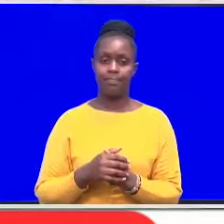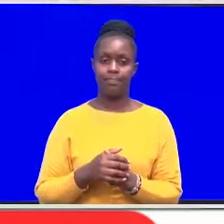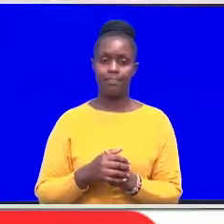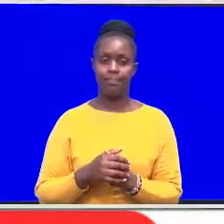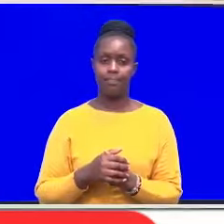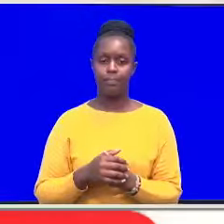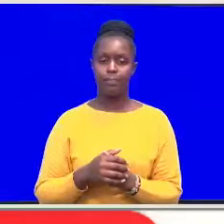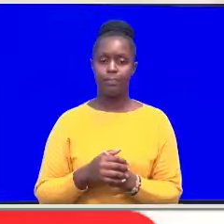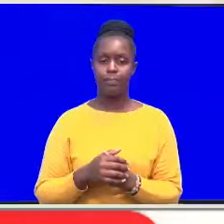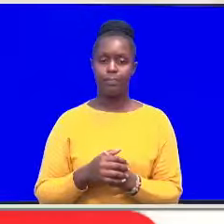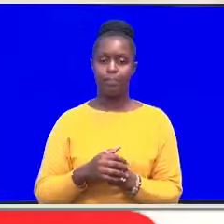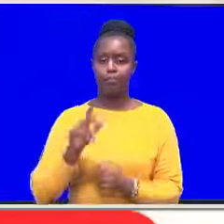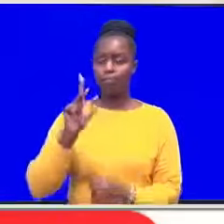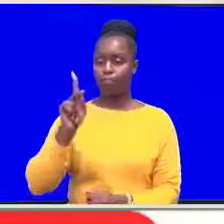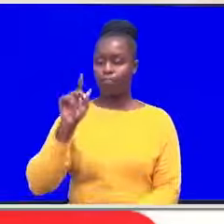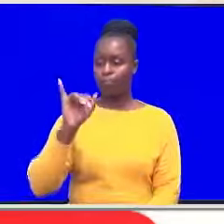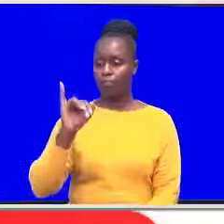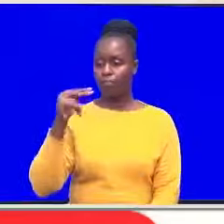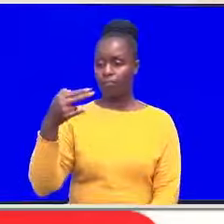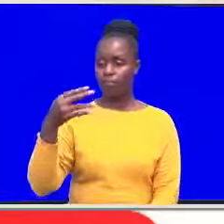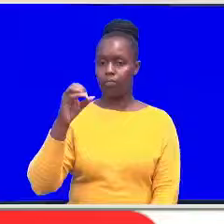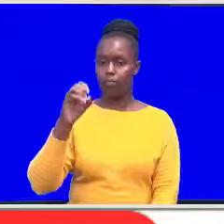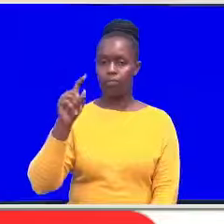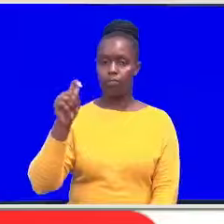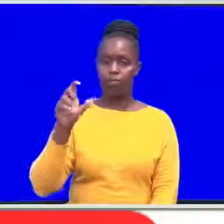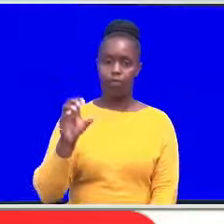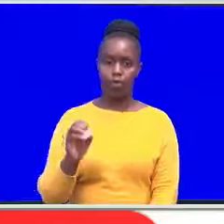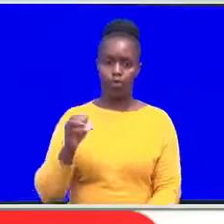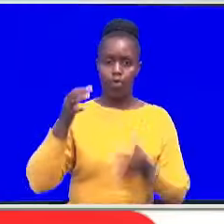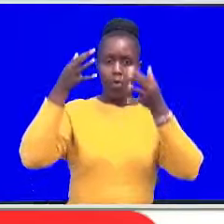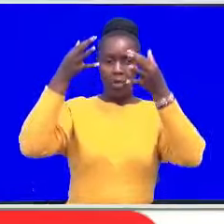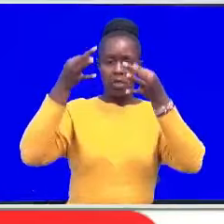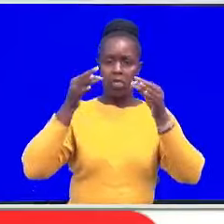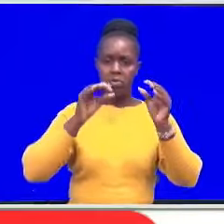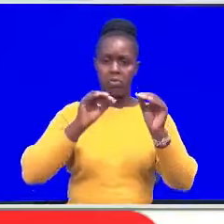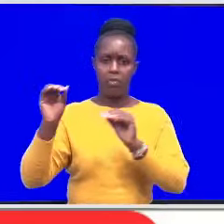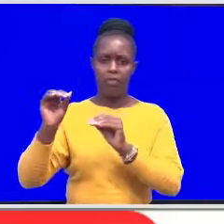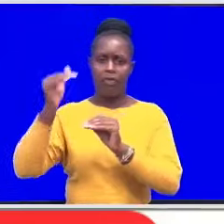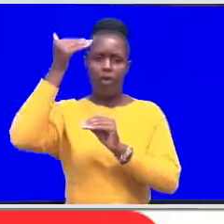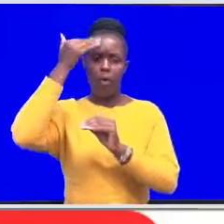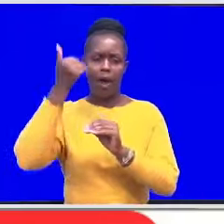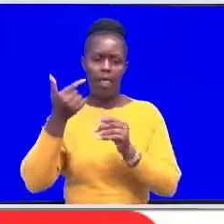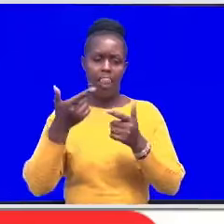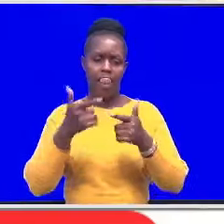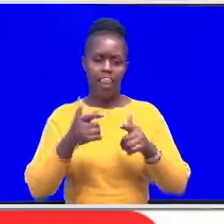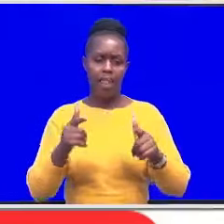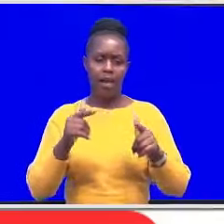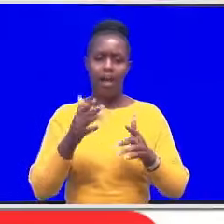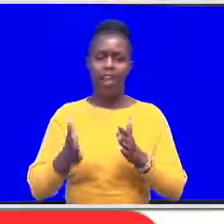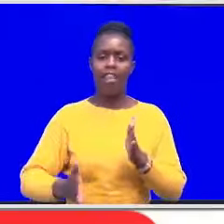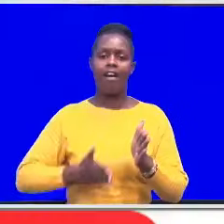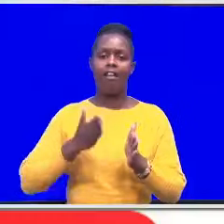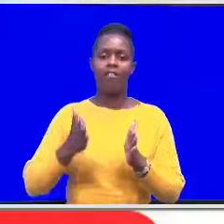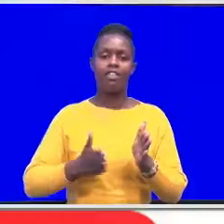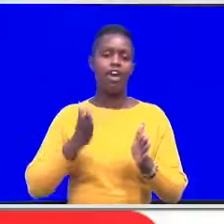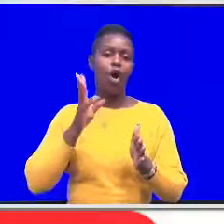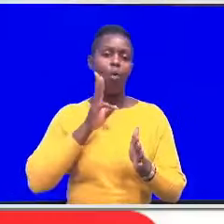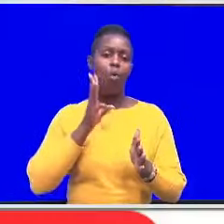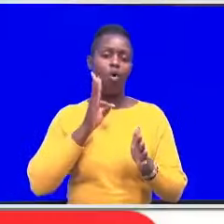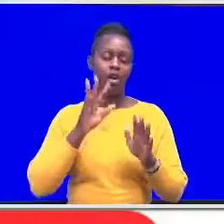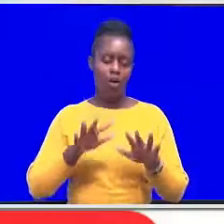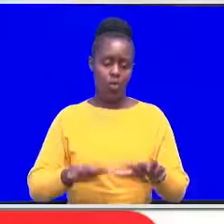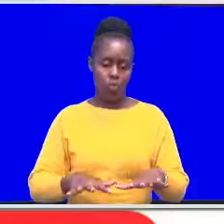A fraction of Kihoto Estate is on the move following a dramatic increase in Lake Naivasha water level, which have